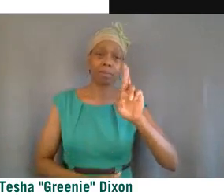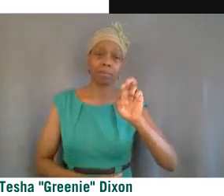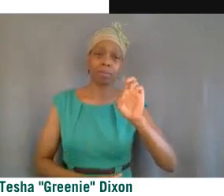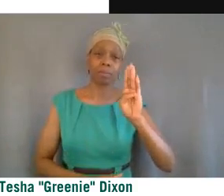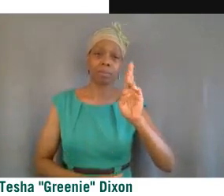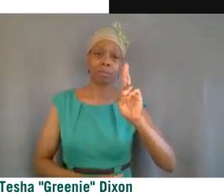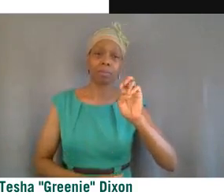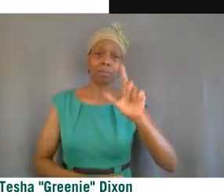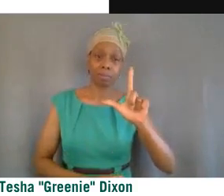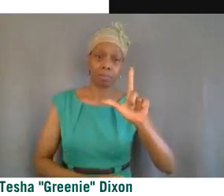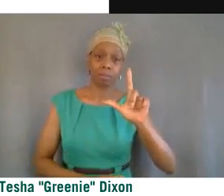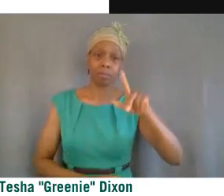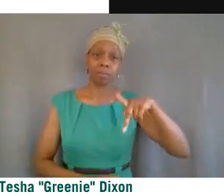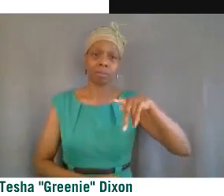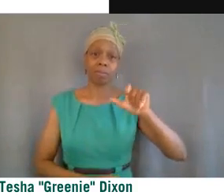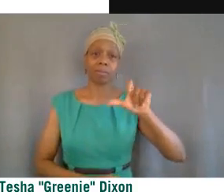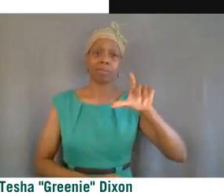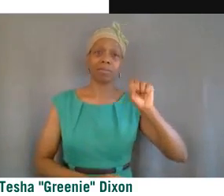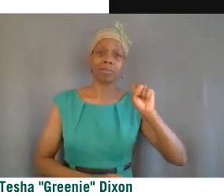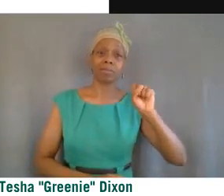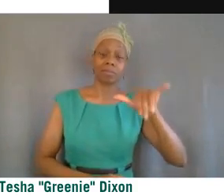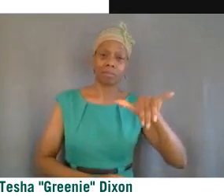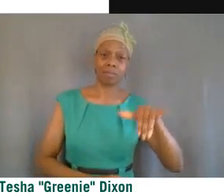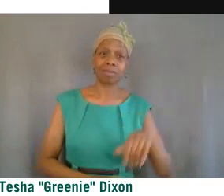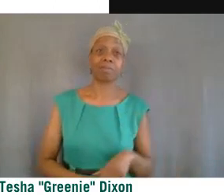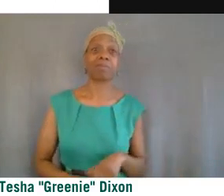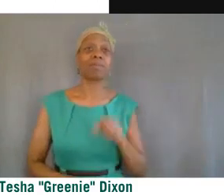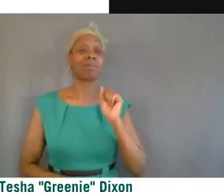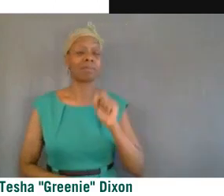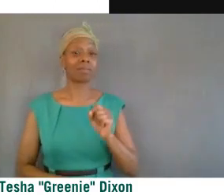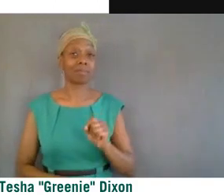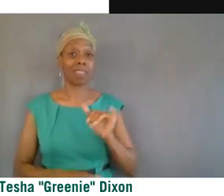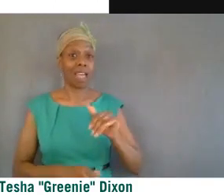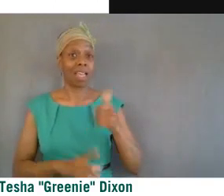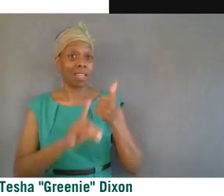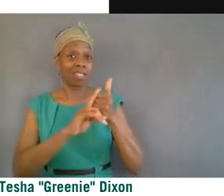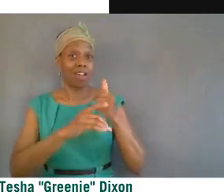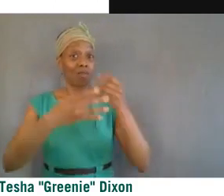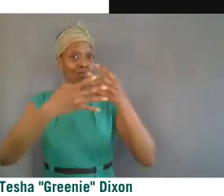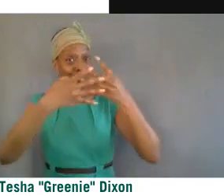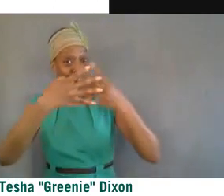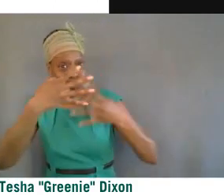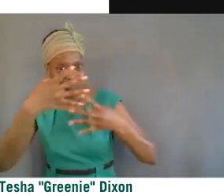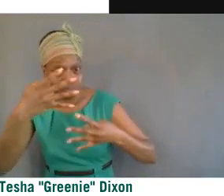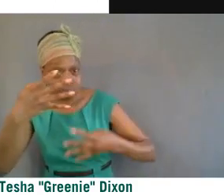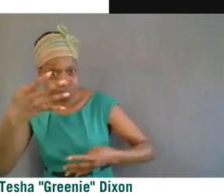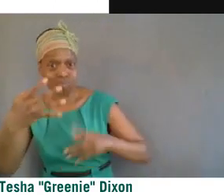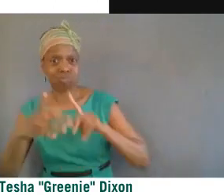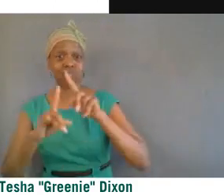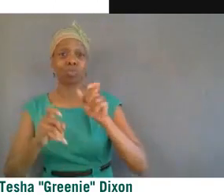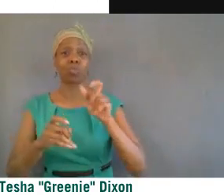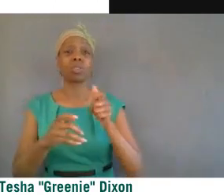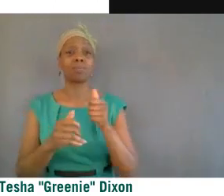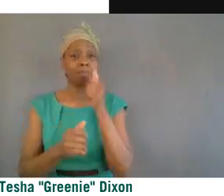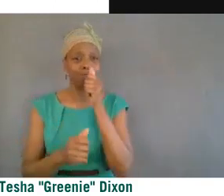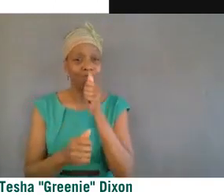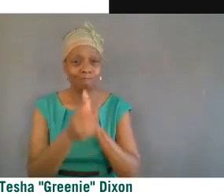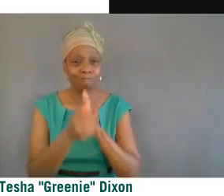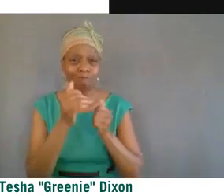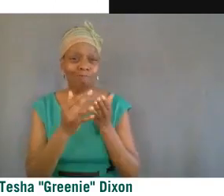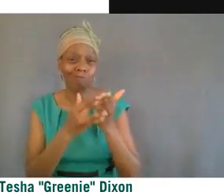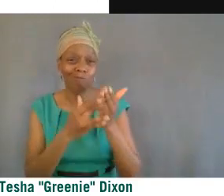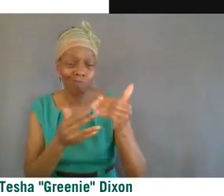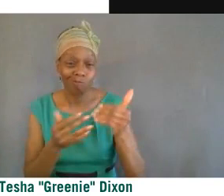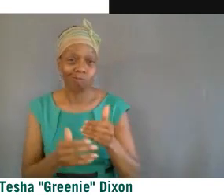long list of questions, so we'll work our way through it. I think that one of the